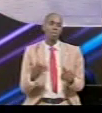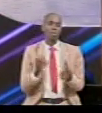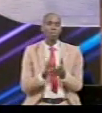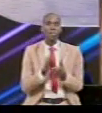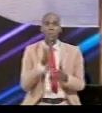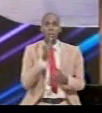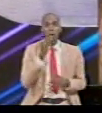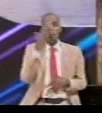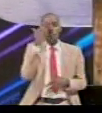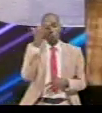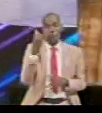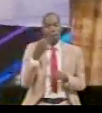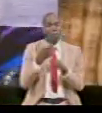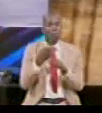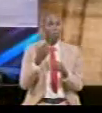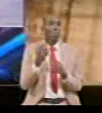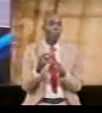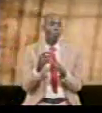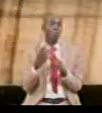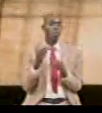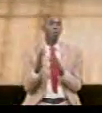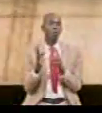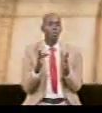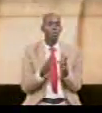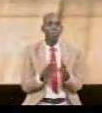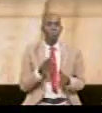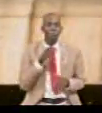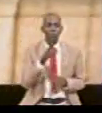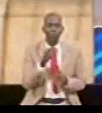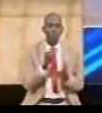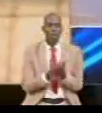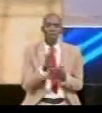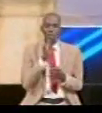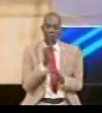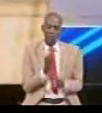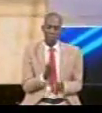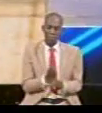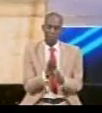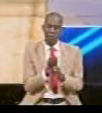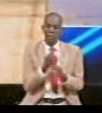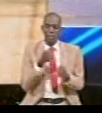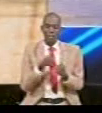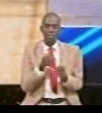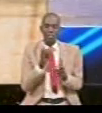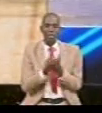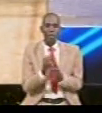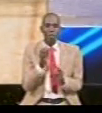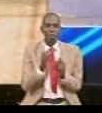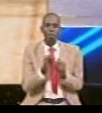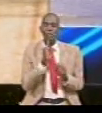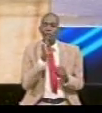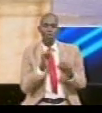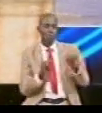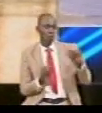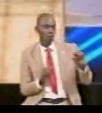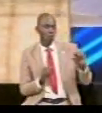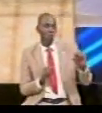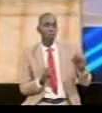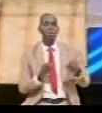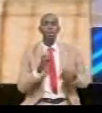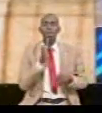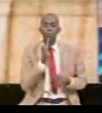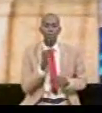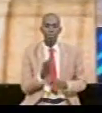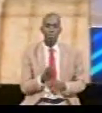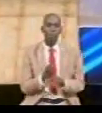the words of Jesus, he that is faithful in that which is least is faithful